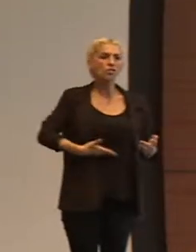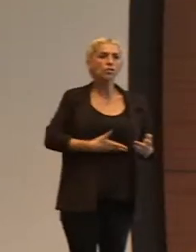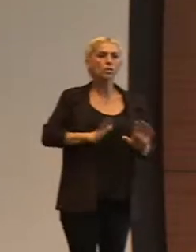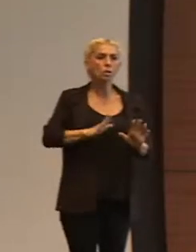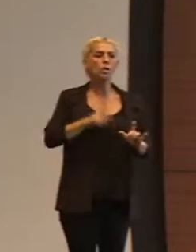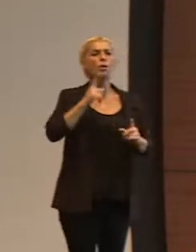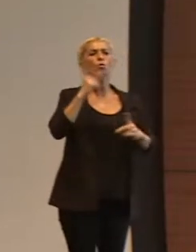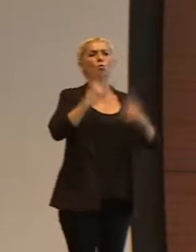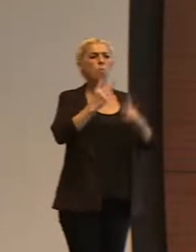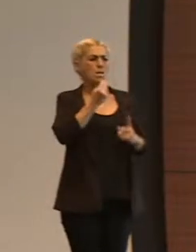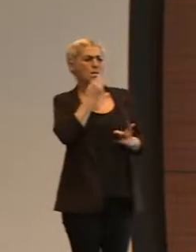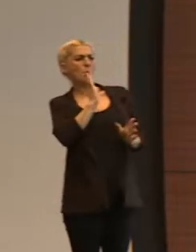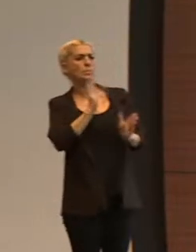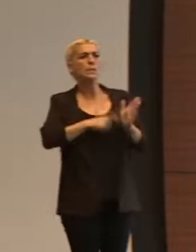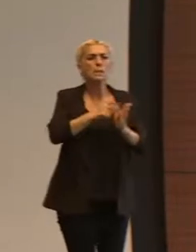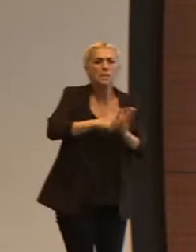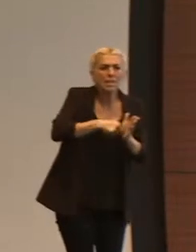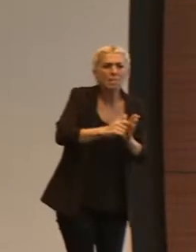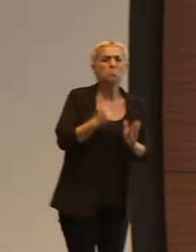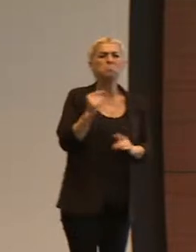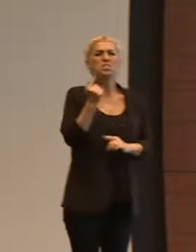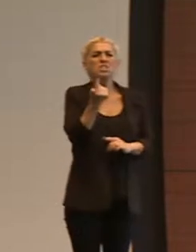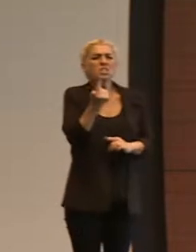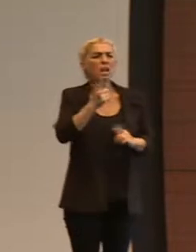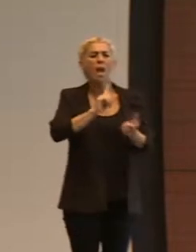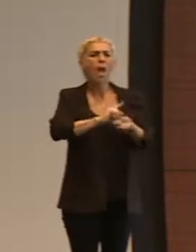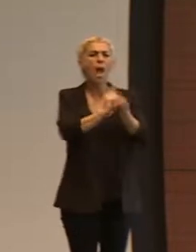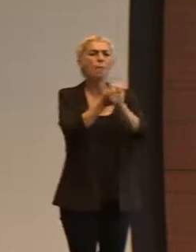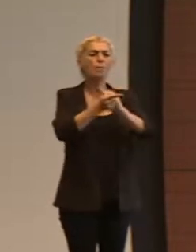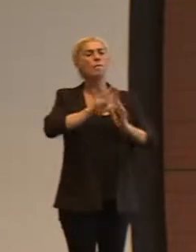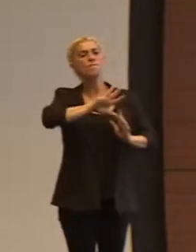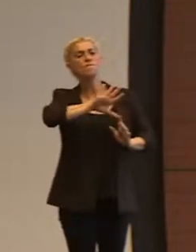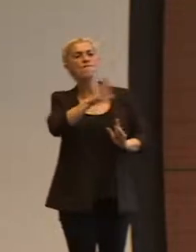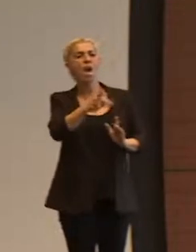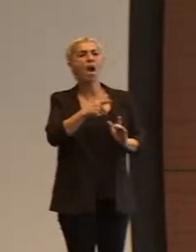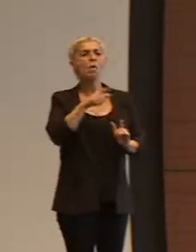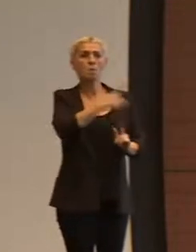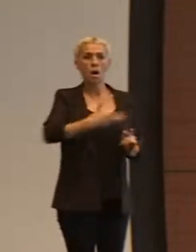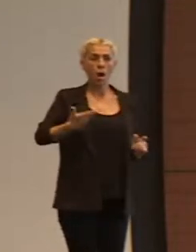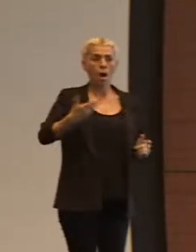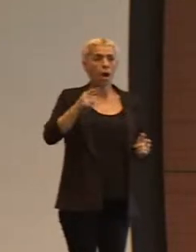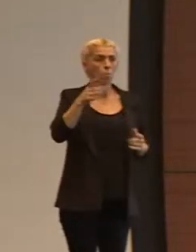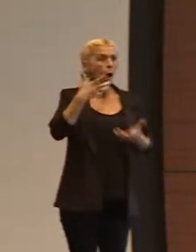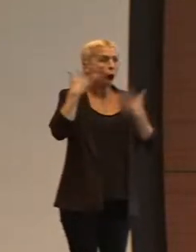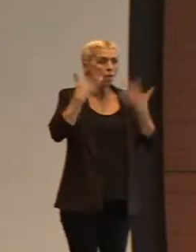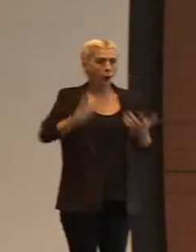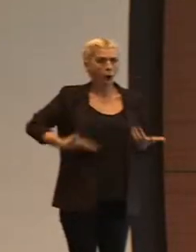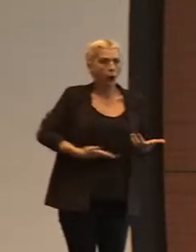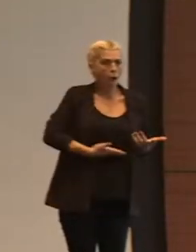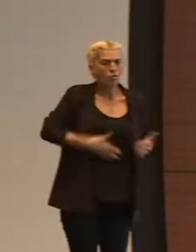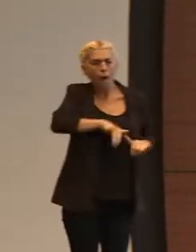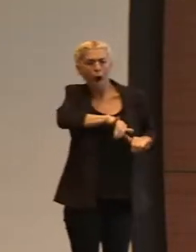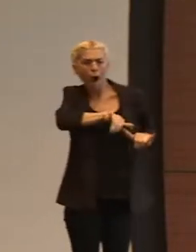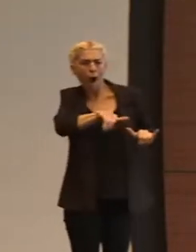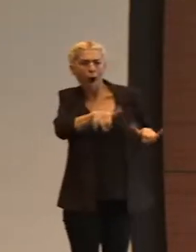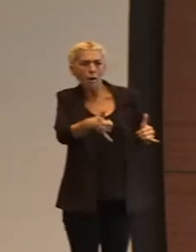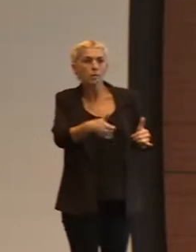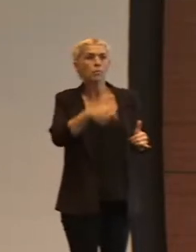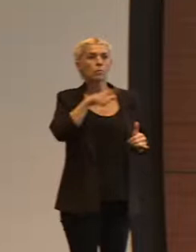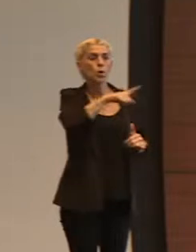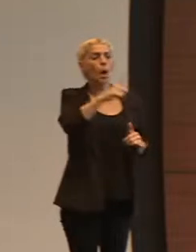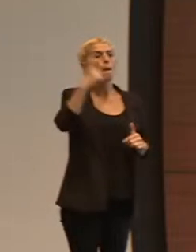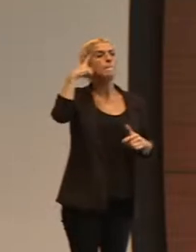the you know hunger center it attacks anything it can find or let's say